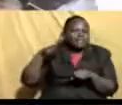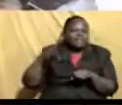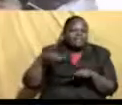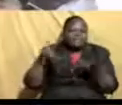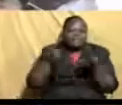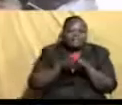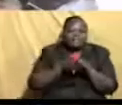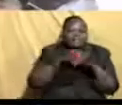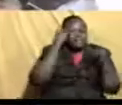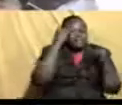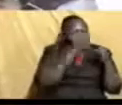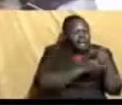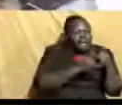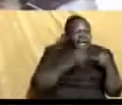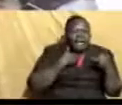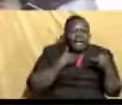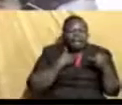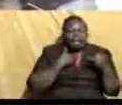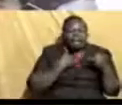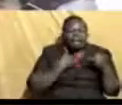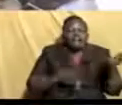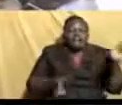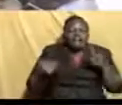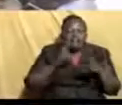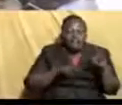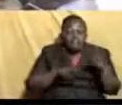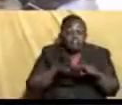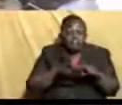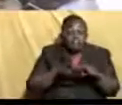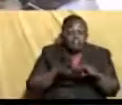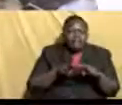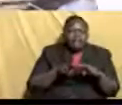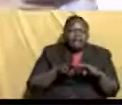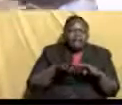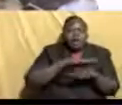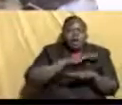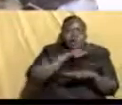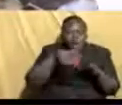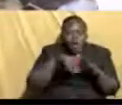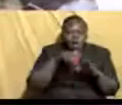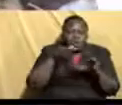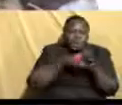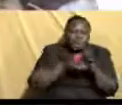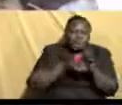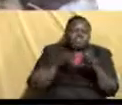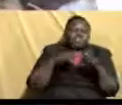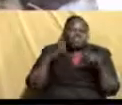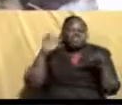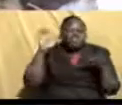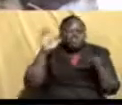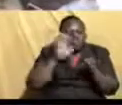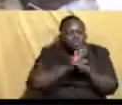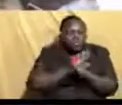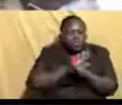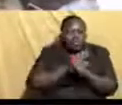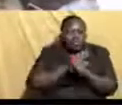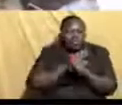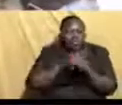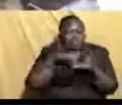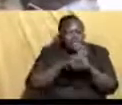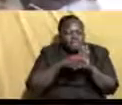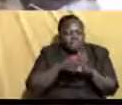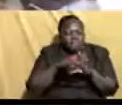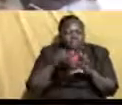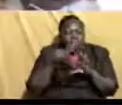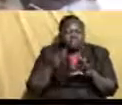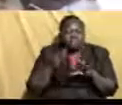Then finally, we will have a referendum. The appellants argue that that is a full manifestation of the people's sovereignty with full